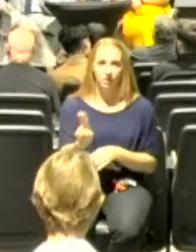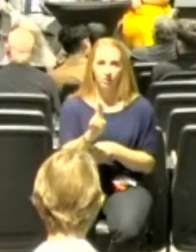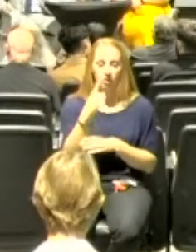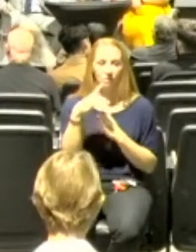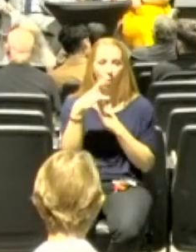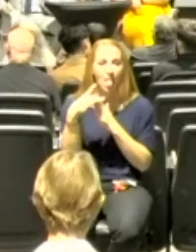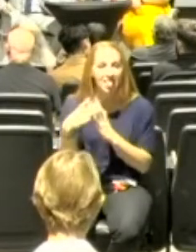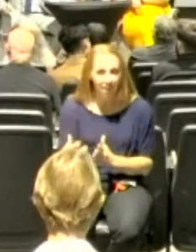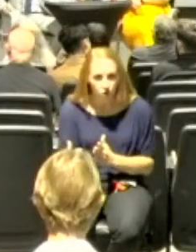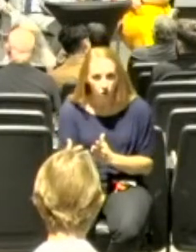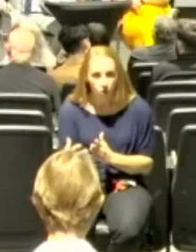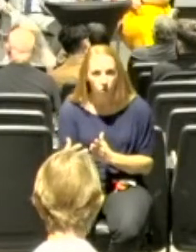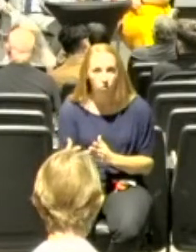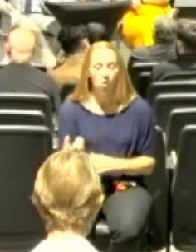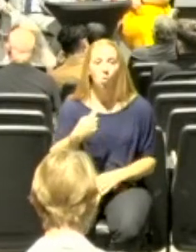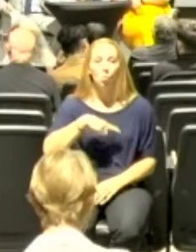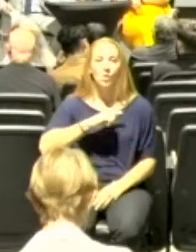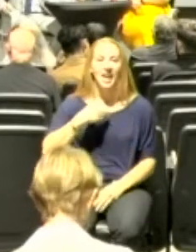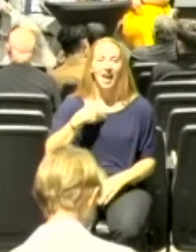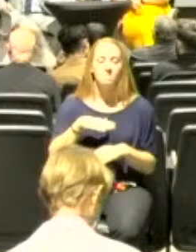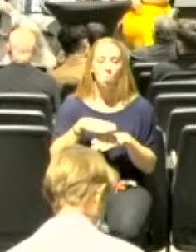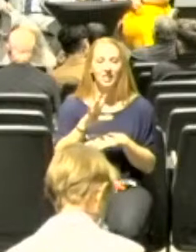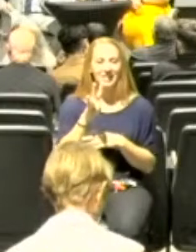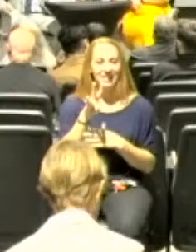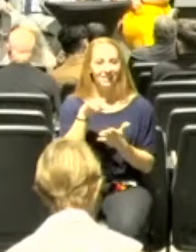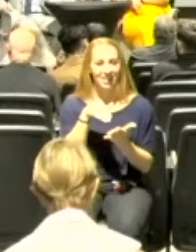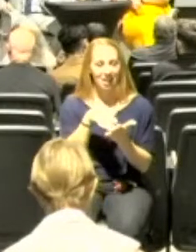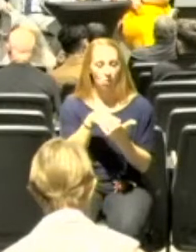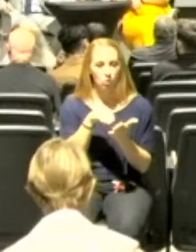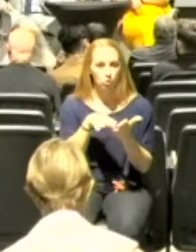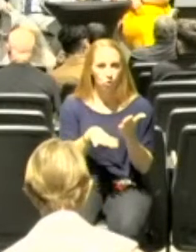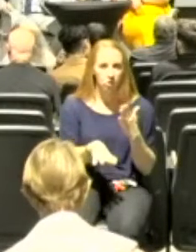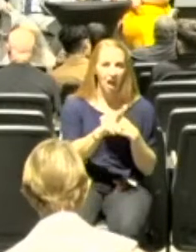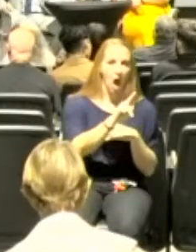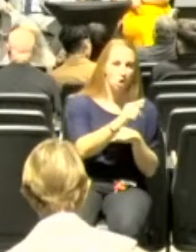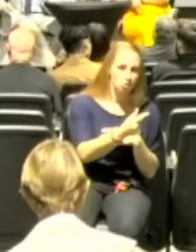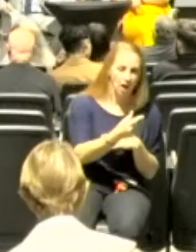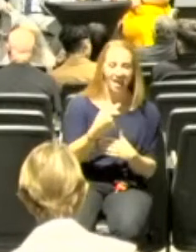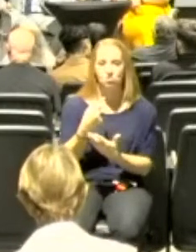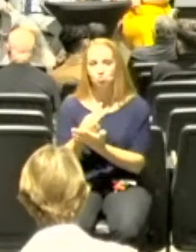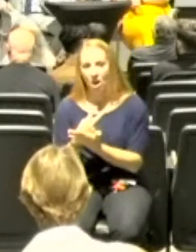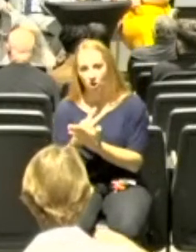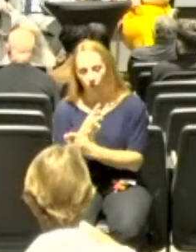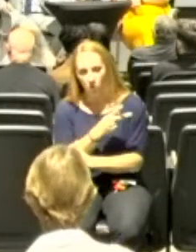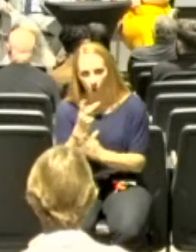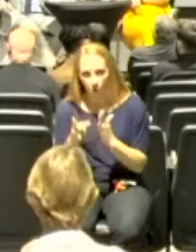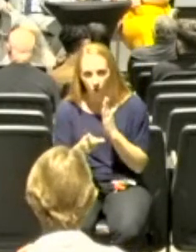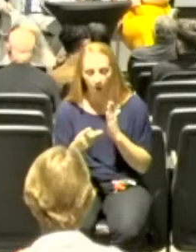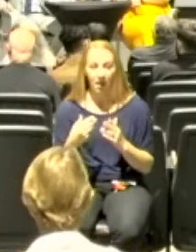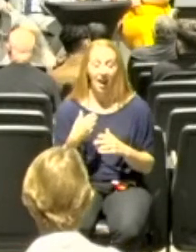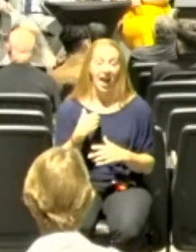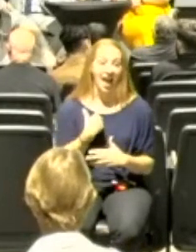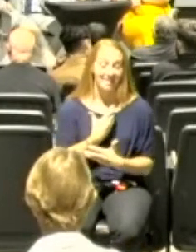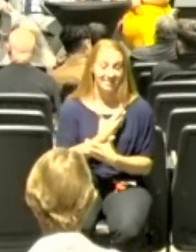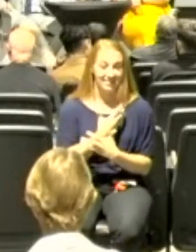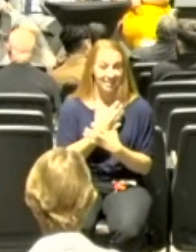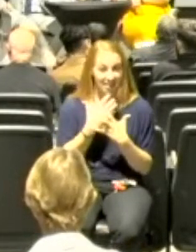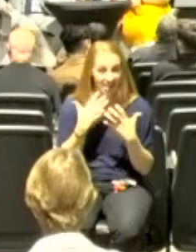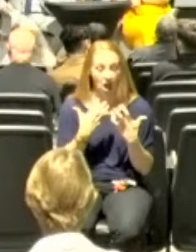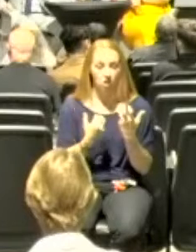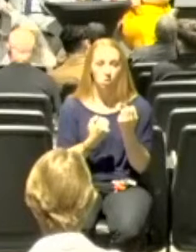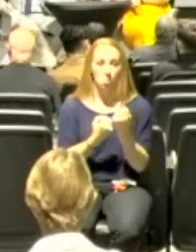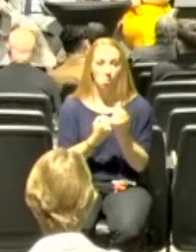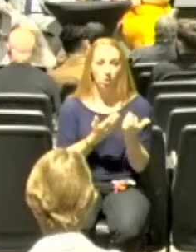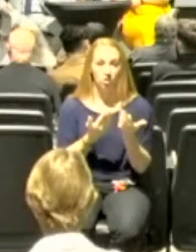are robust, we serve over 7,000 students. We have both undergraduate and graduate programming. We have robust support services for